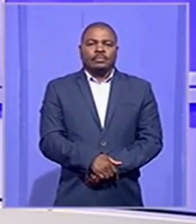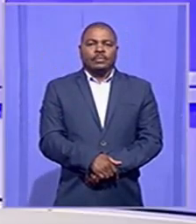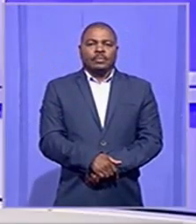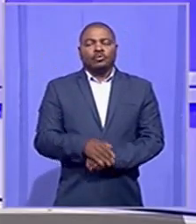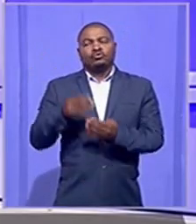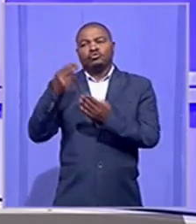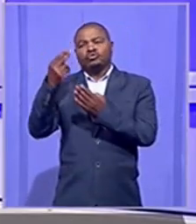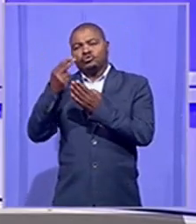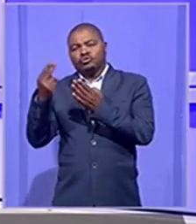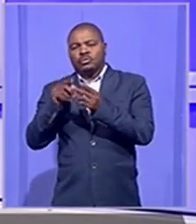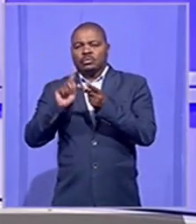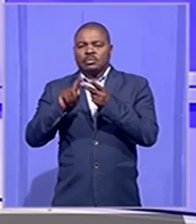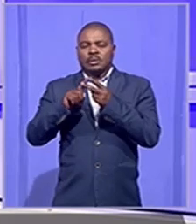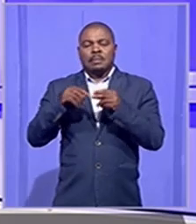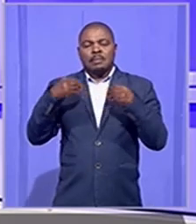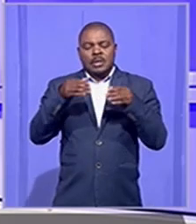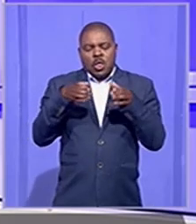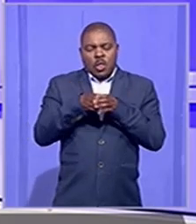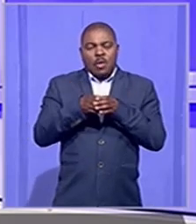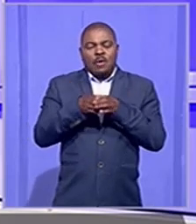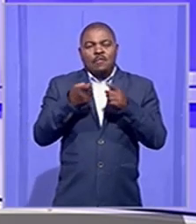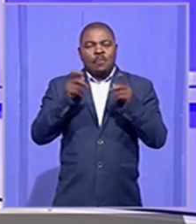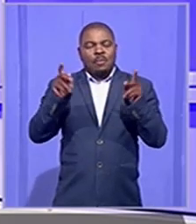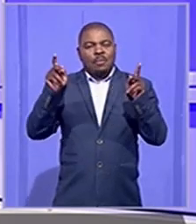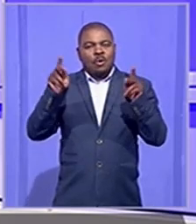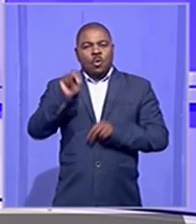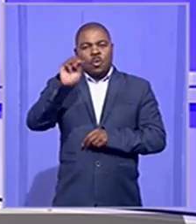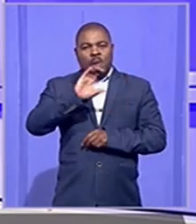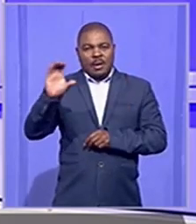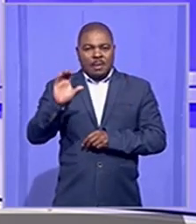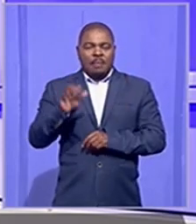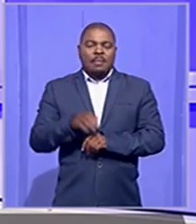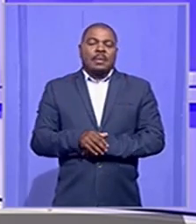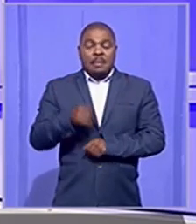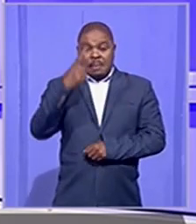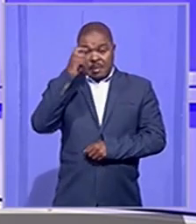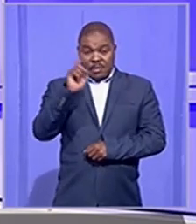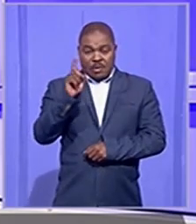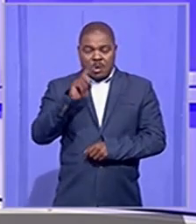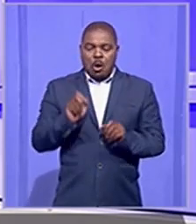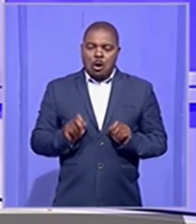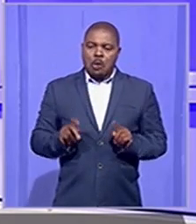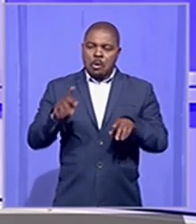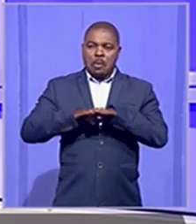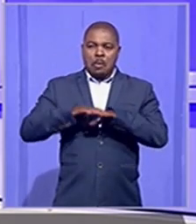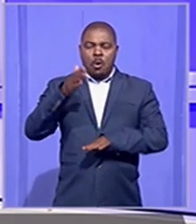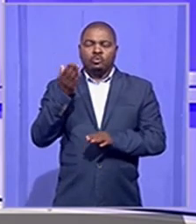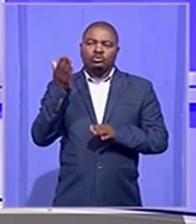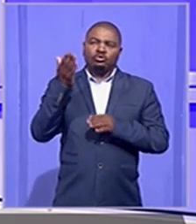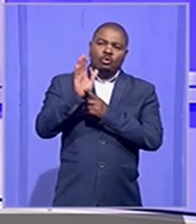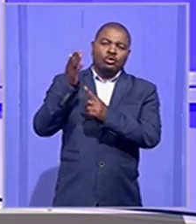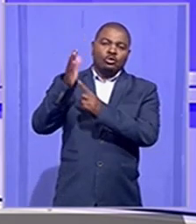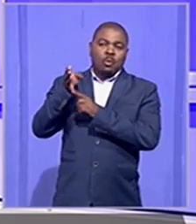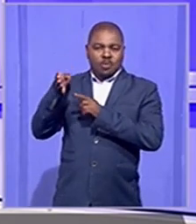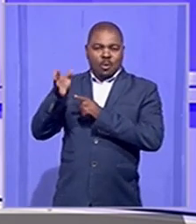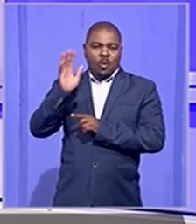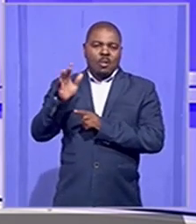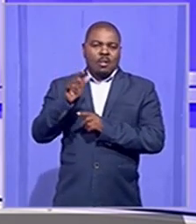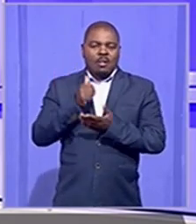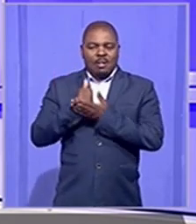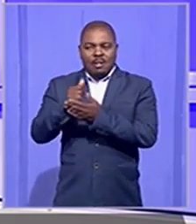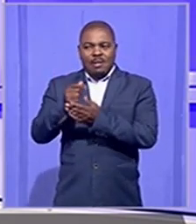Bataki le bagwebi potlana kwa Kimberley kwa Northern Cape ba solofela fa go tlana le ditšhono di le dintsi tsa dipontsho tse di tla ba kgontshang